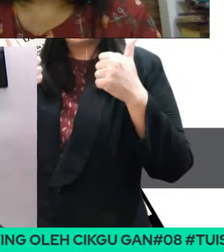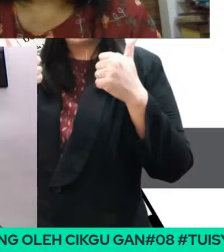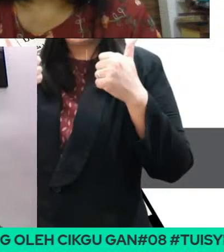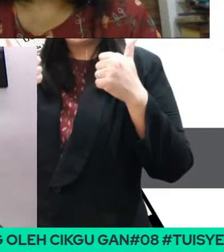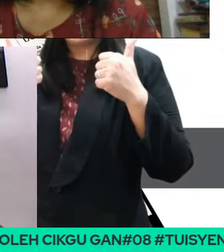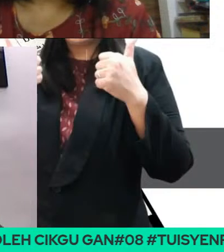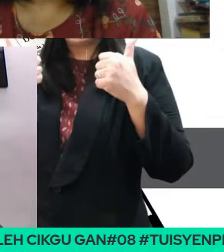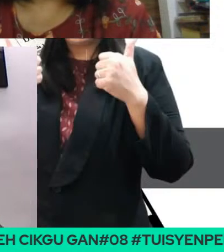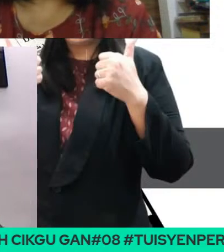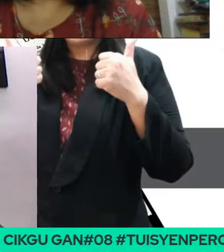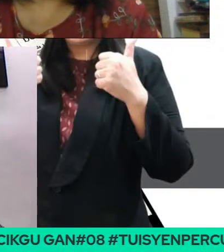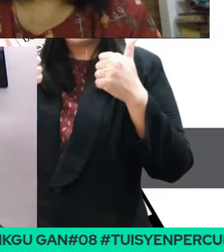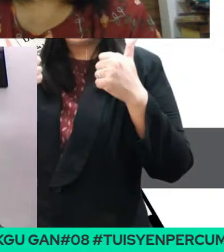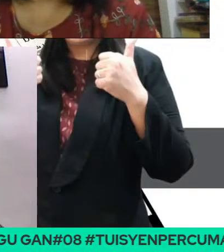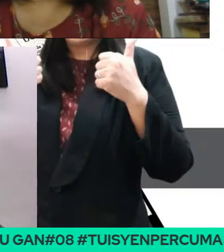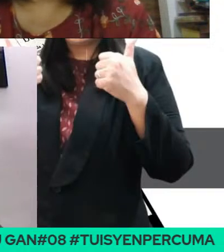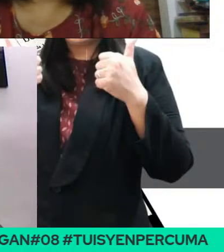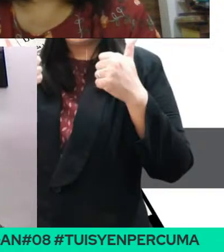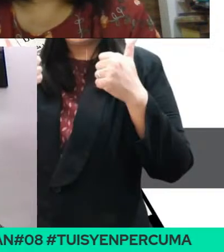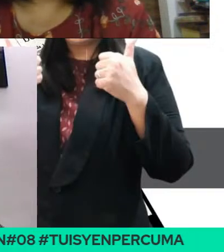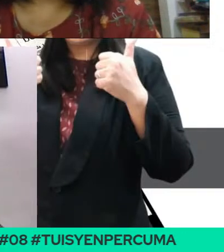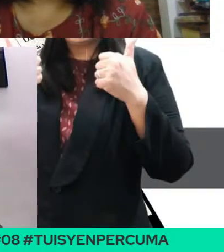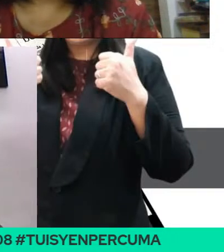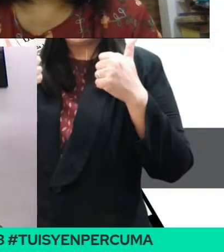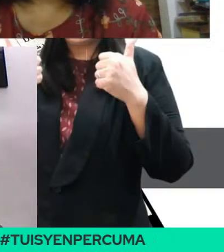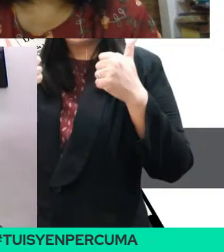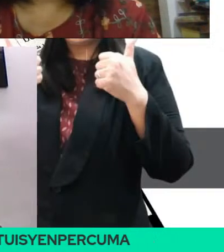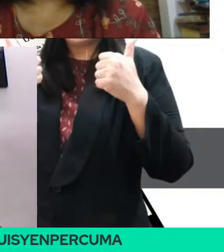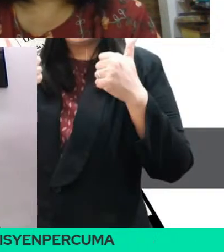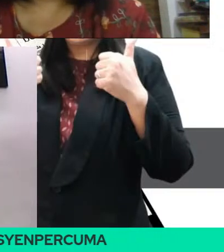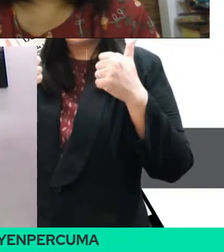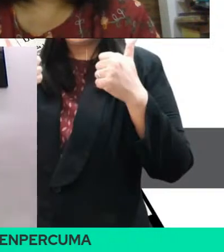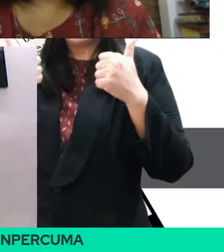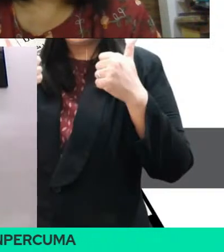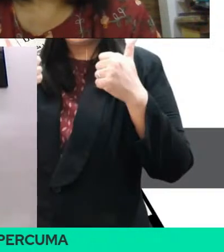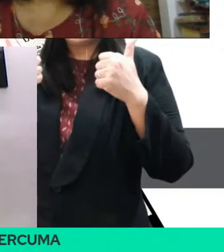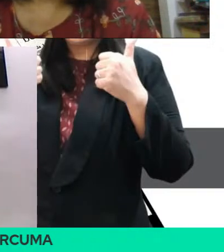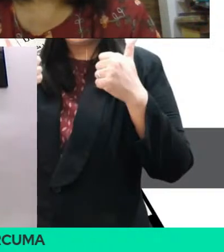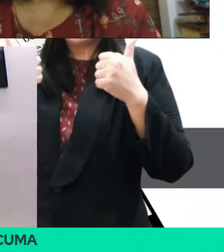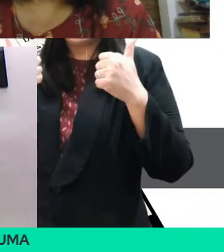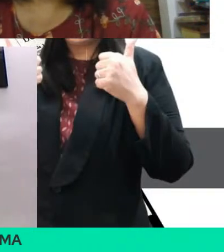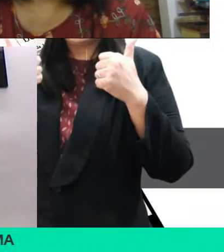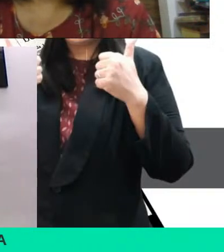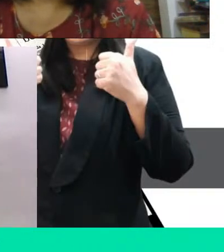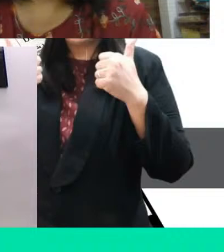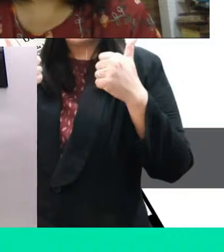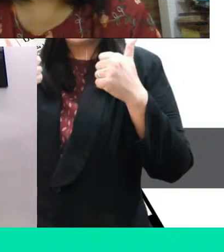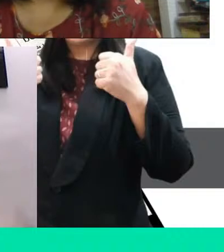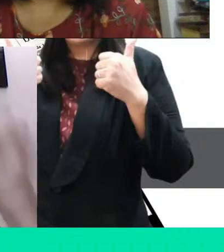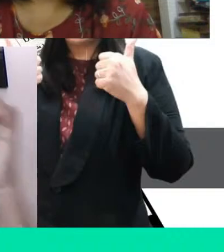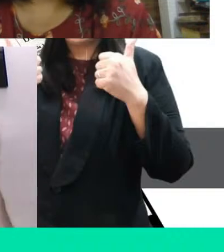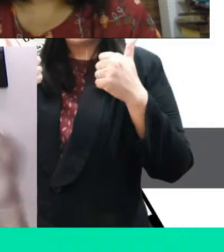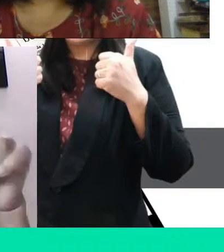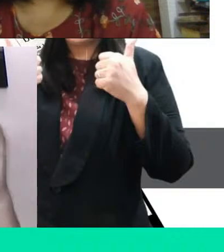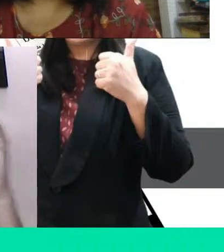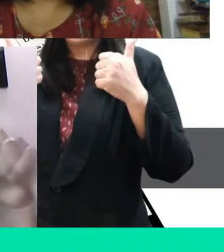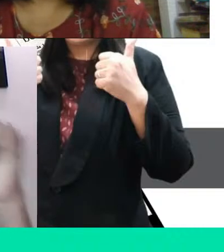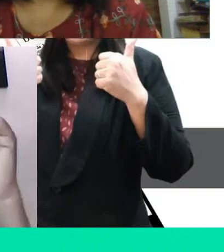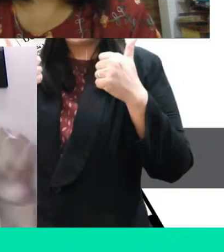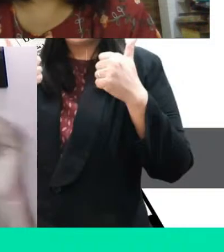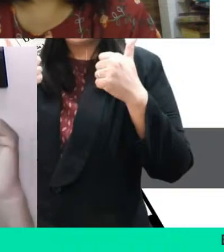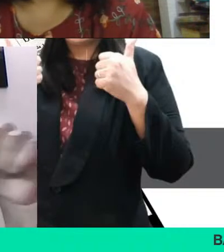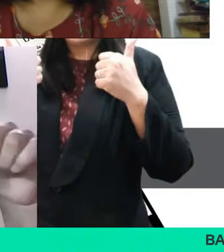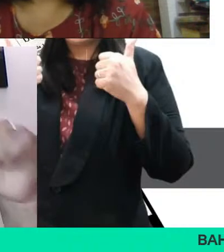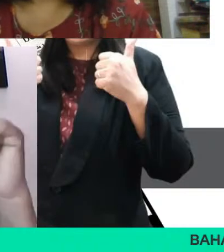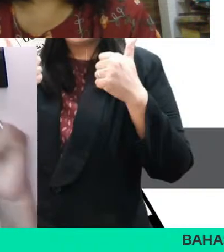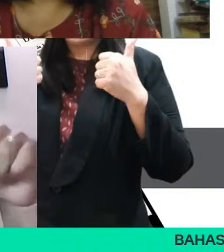on Educator OmniTube channel. Please support her channel, Educator OmniTube, by clicking the